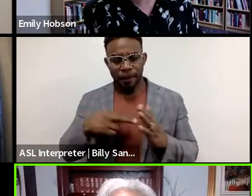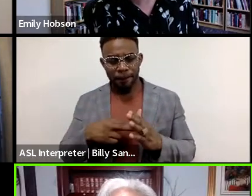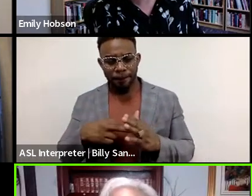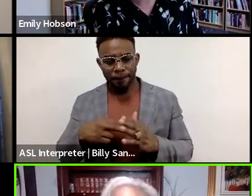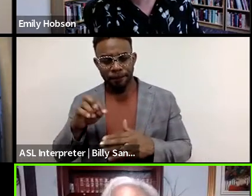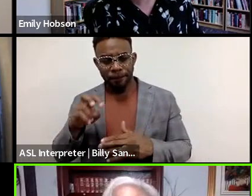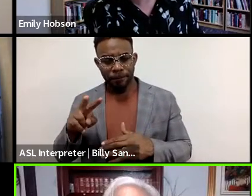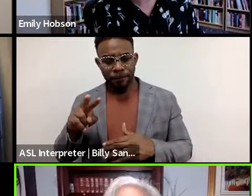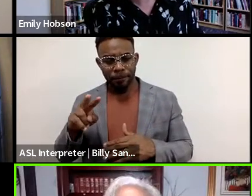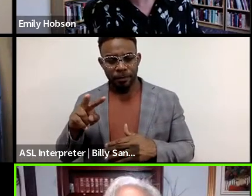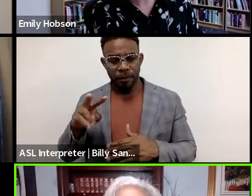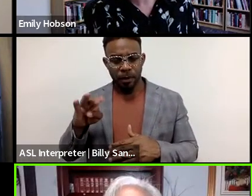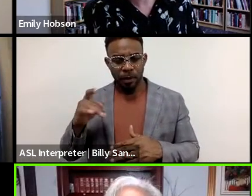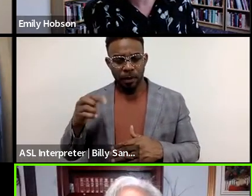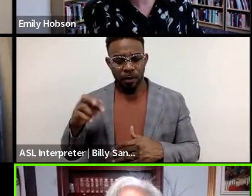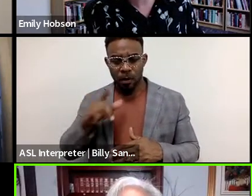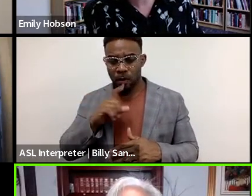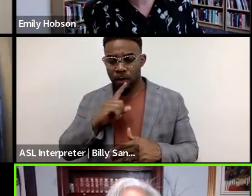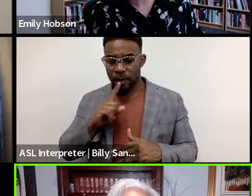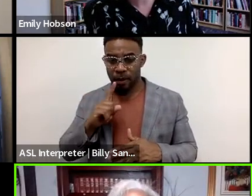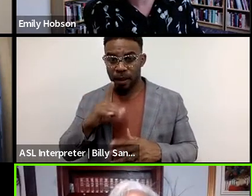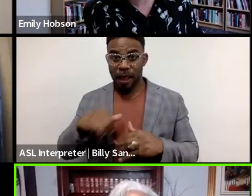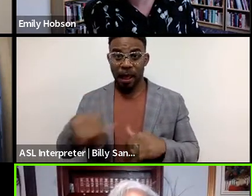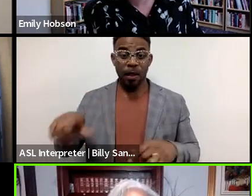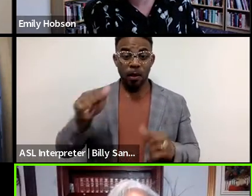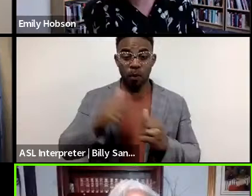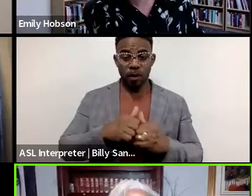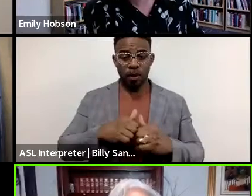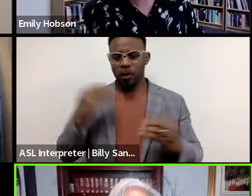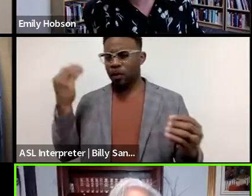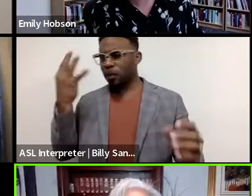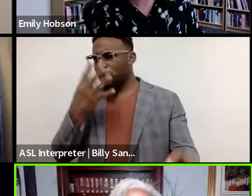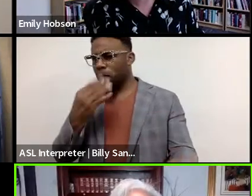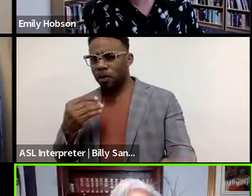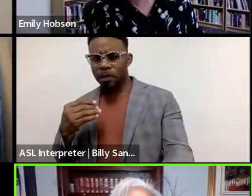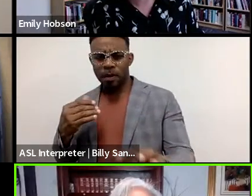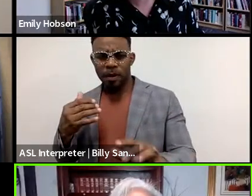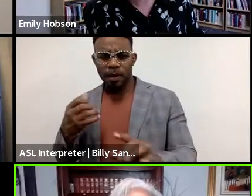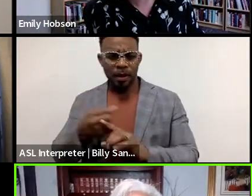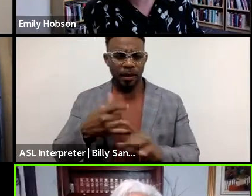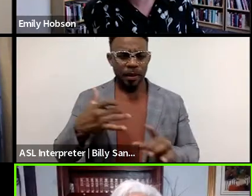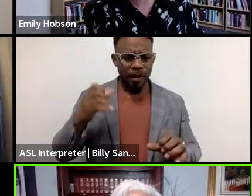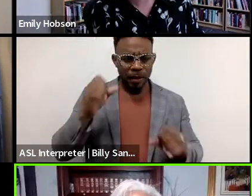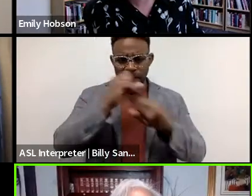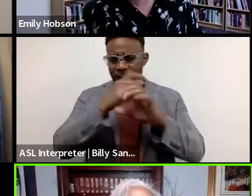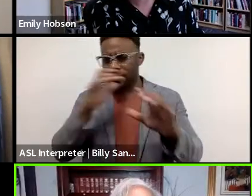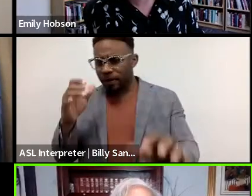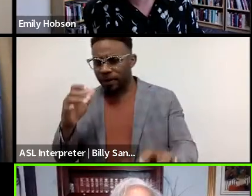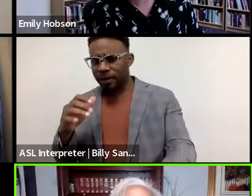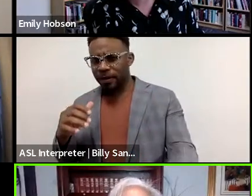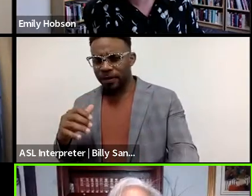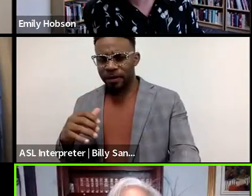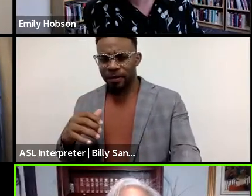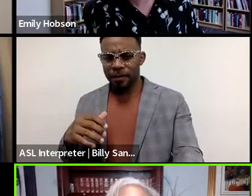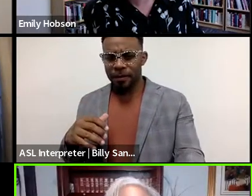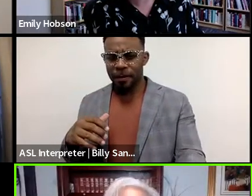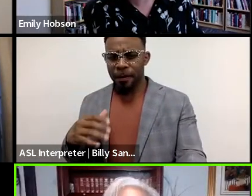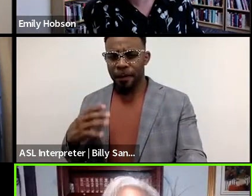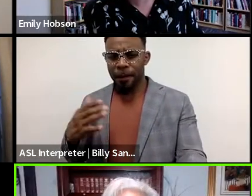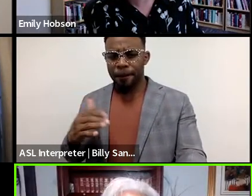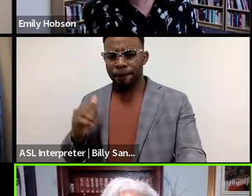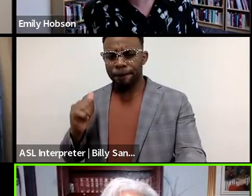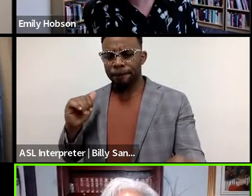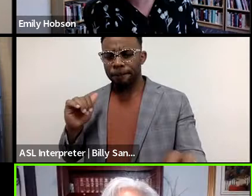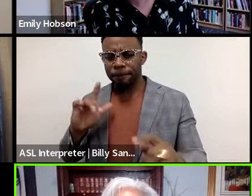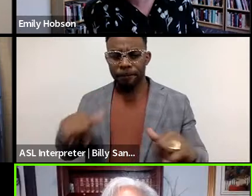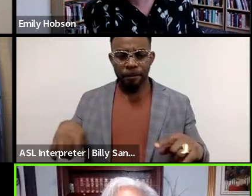Reverend Barber, who is out there with this beautiful, expansive vision of all